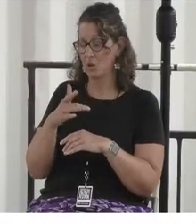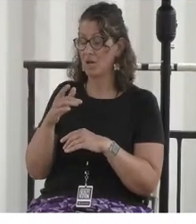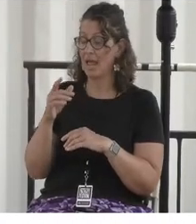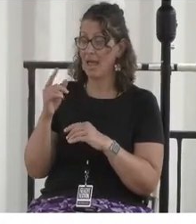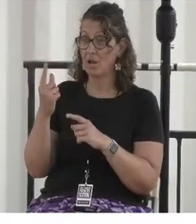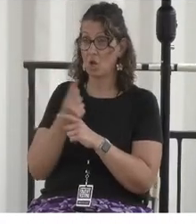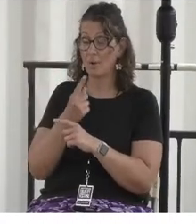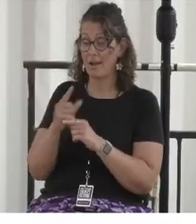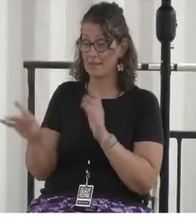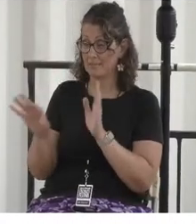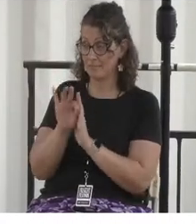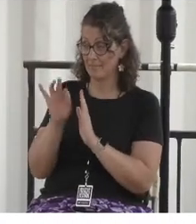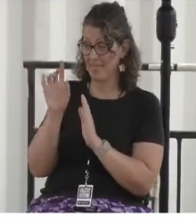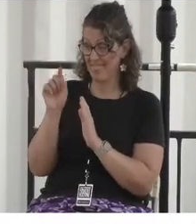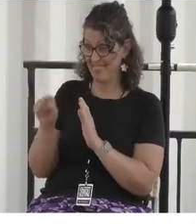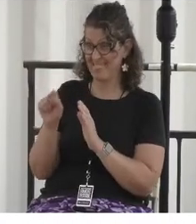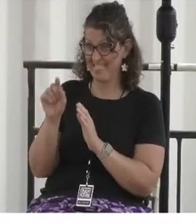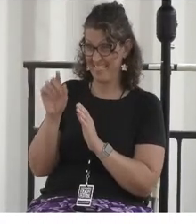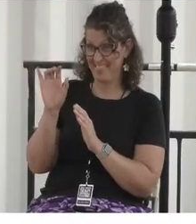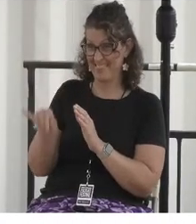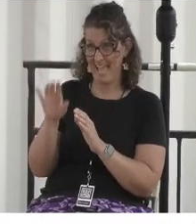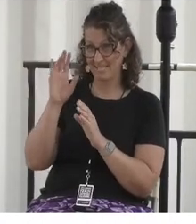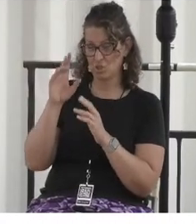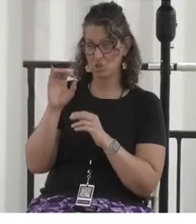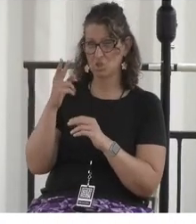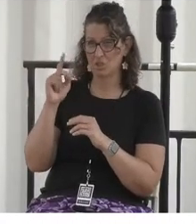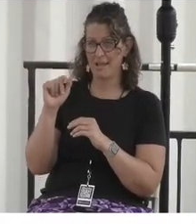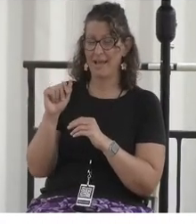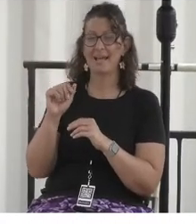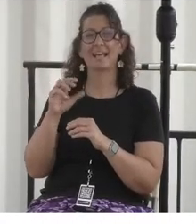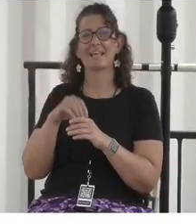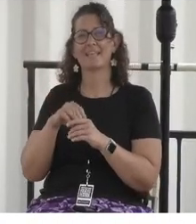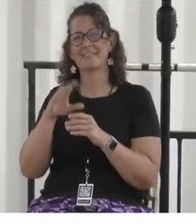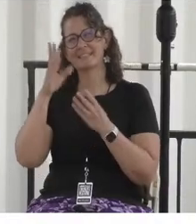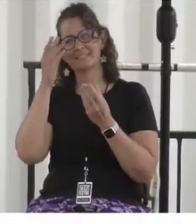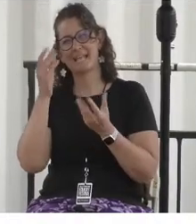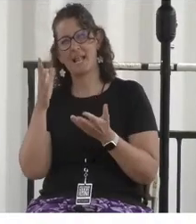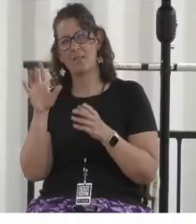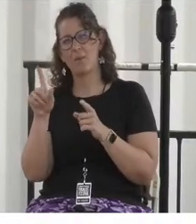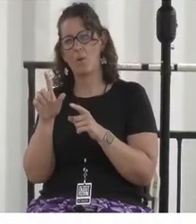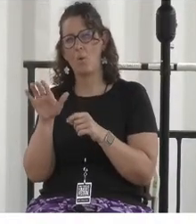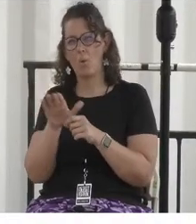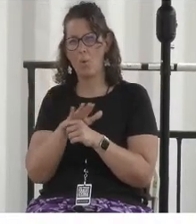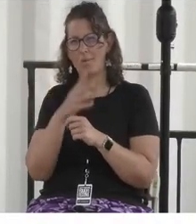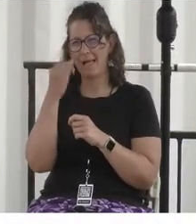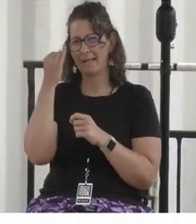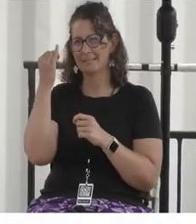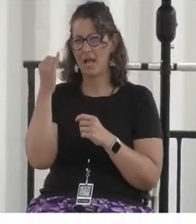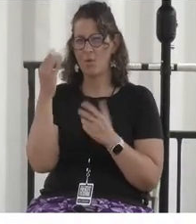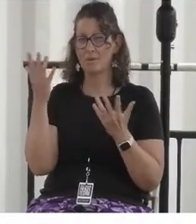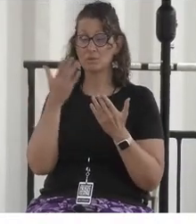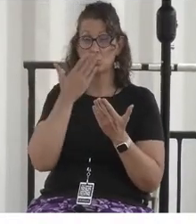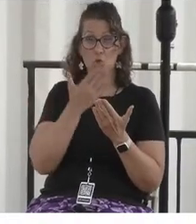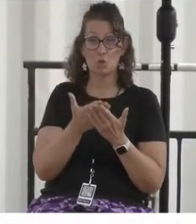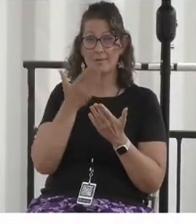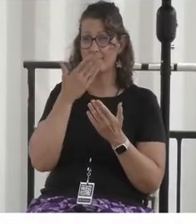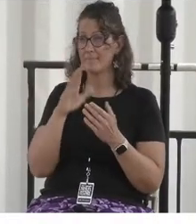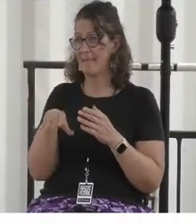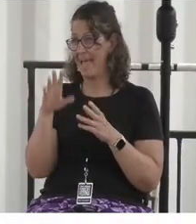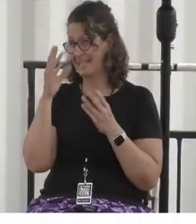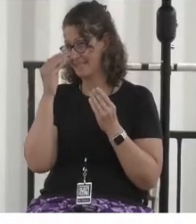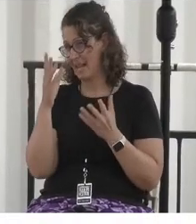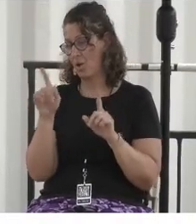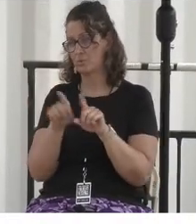cheetah. So in this large volume of data, the whole sense of, well, what is good data and bad data anymore is also